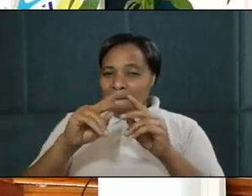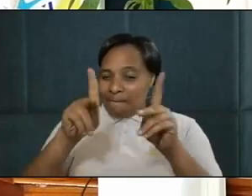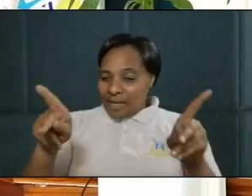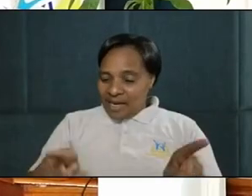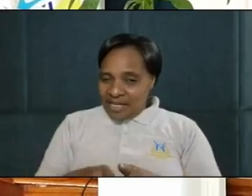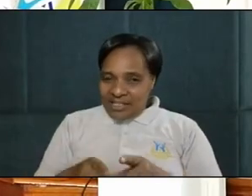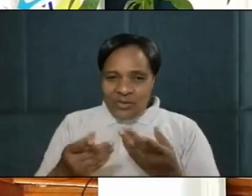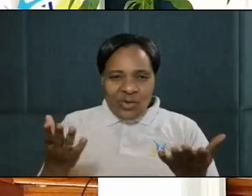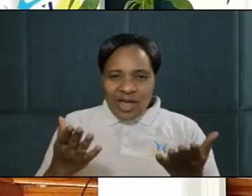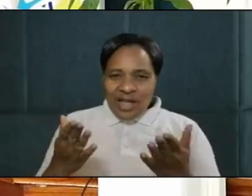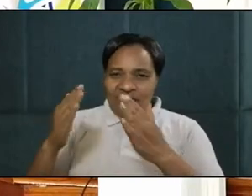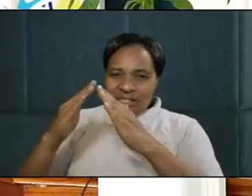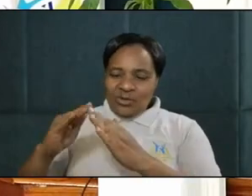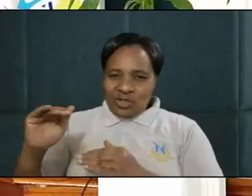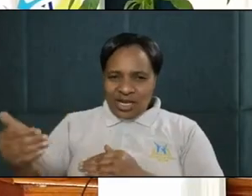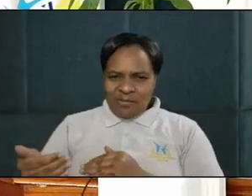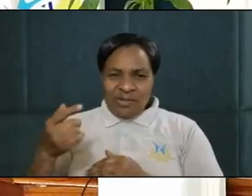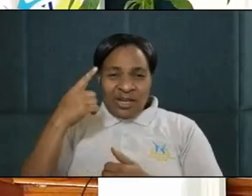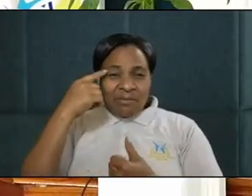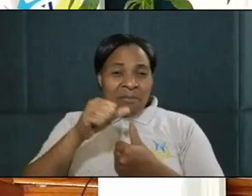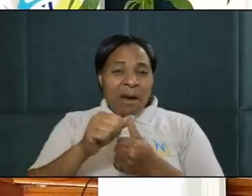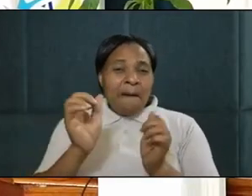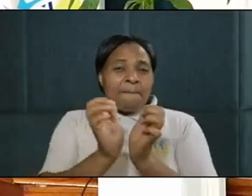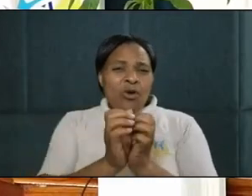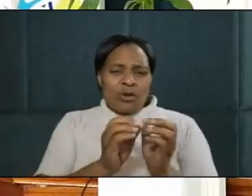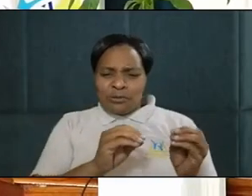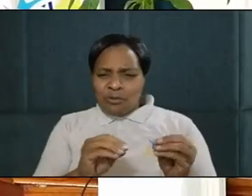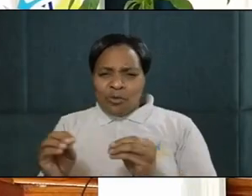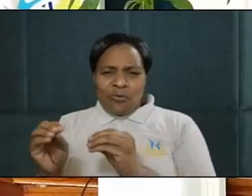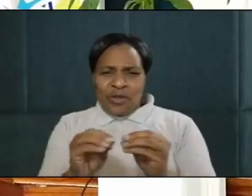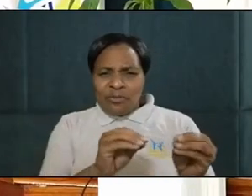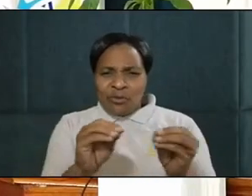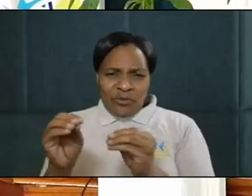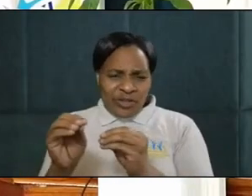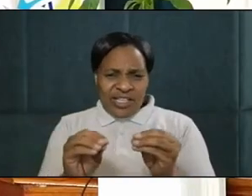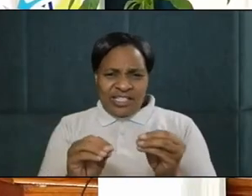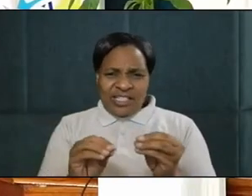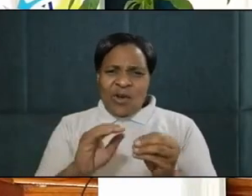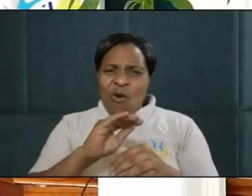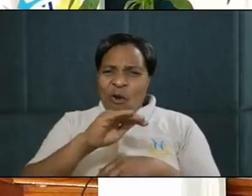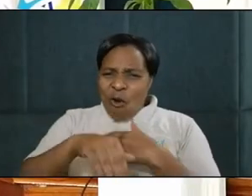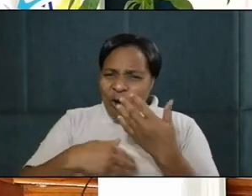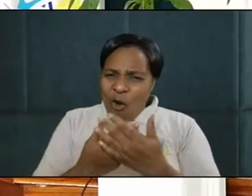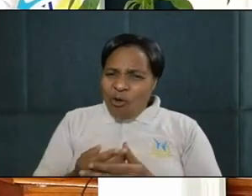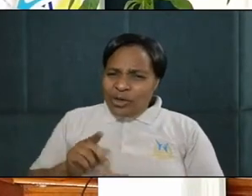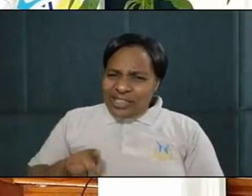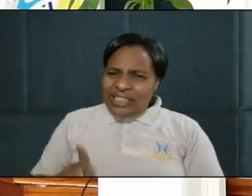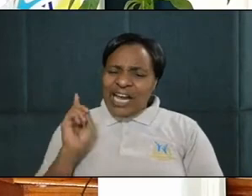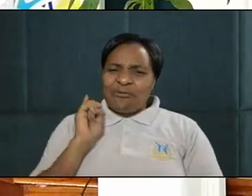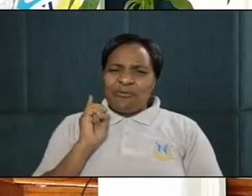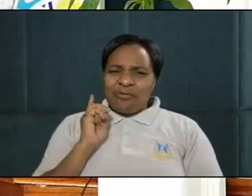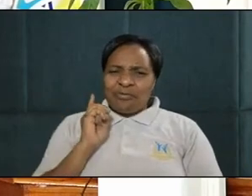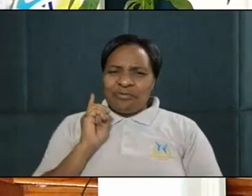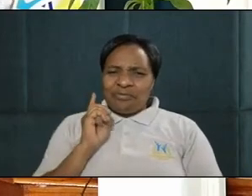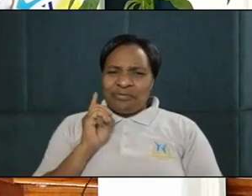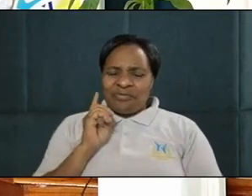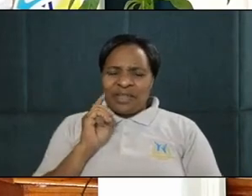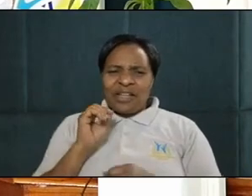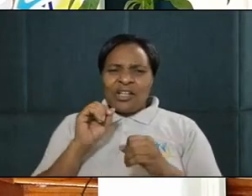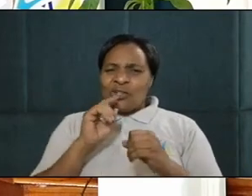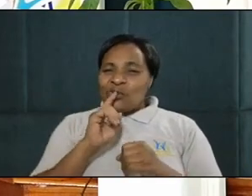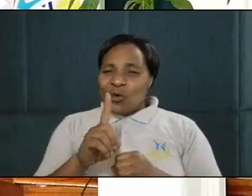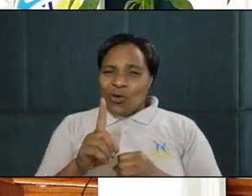hosted there. But remember, Paul is moving with Luke, Paul himself, and the entire company. There are so many.